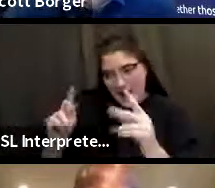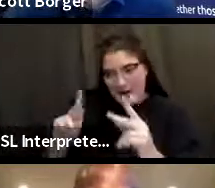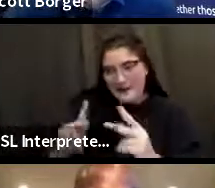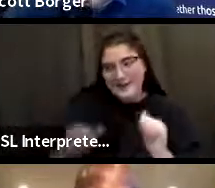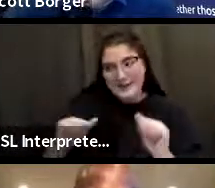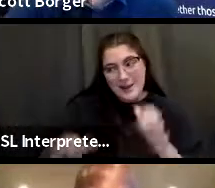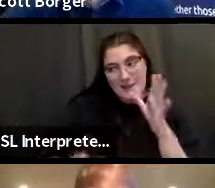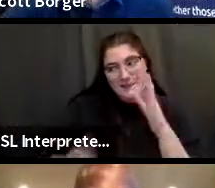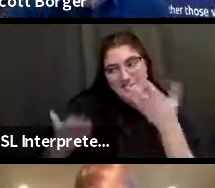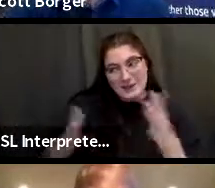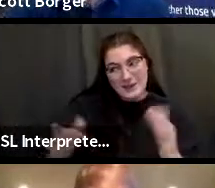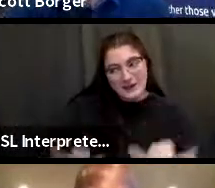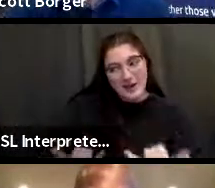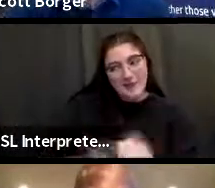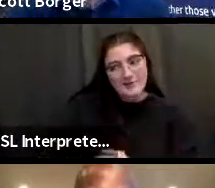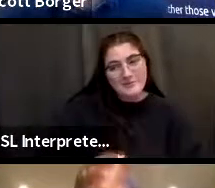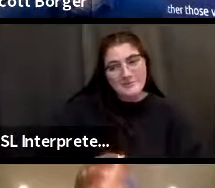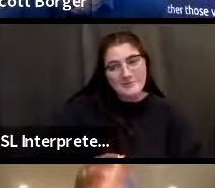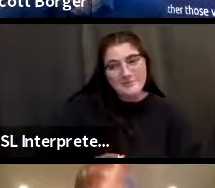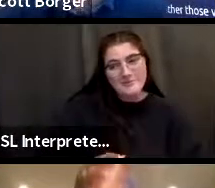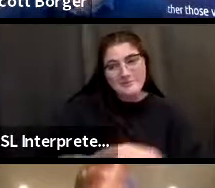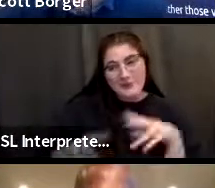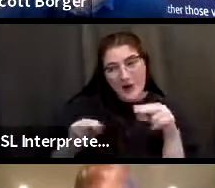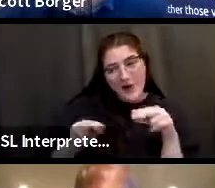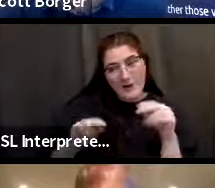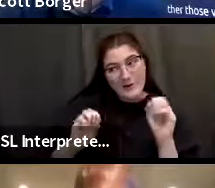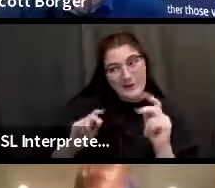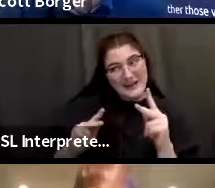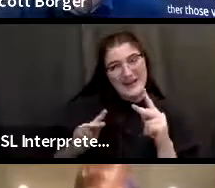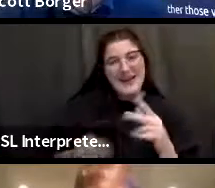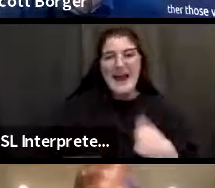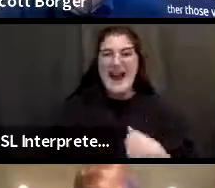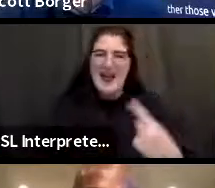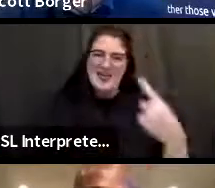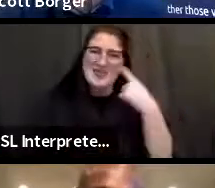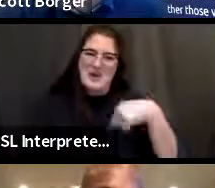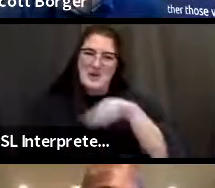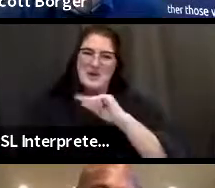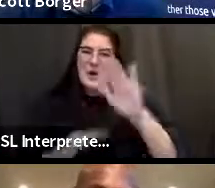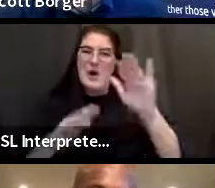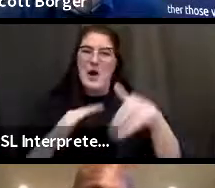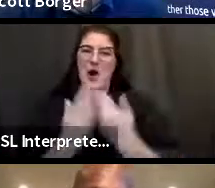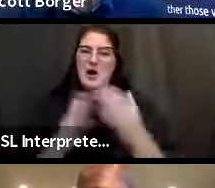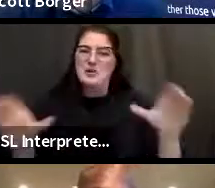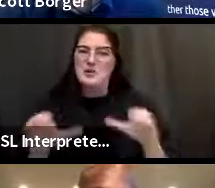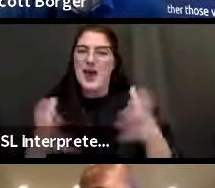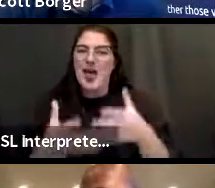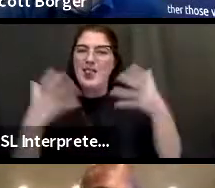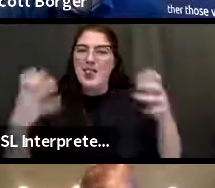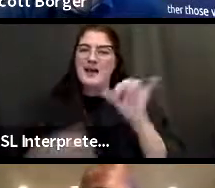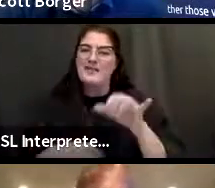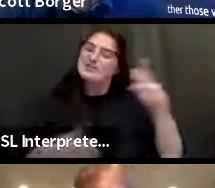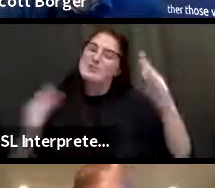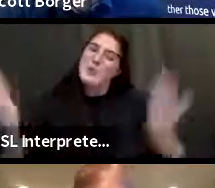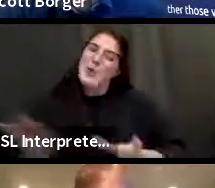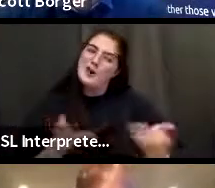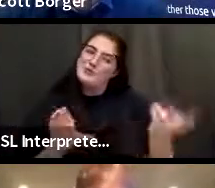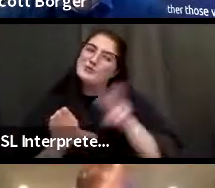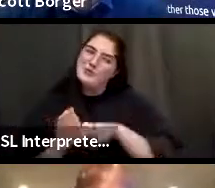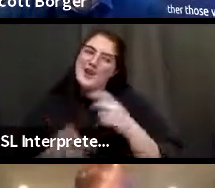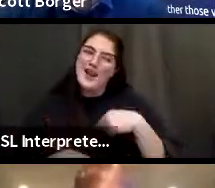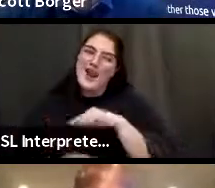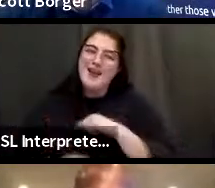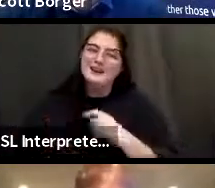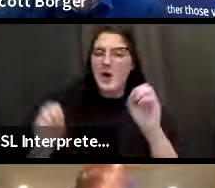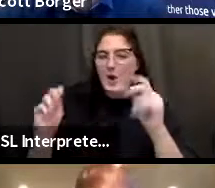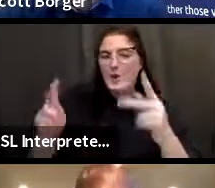mommy finish? No. I think we're all doing a lot of that these days. So, she's welcome to join. Well, thank you. So